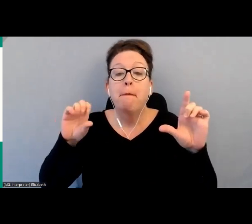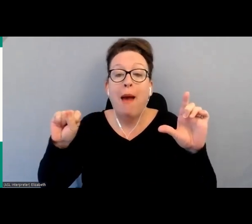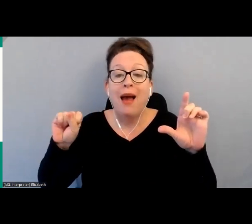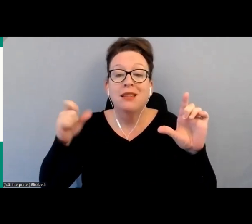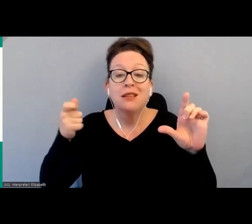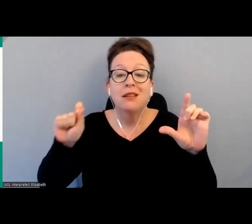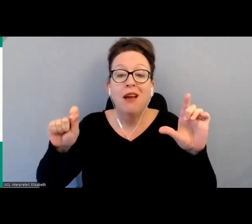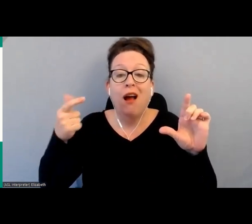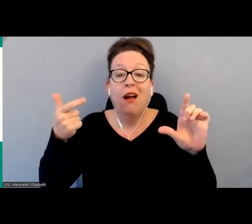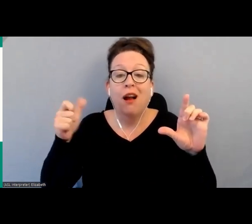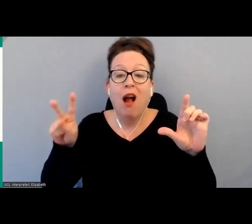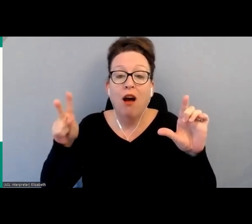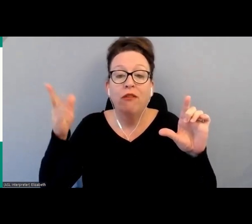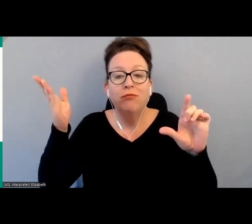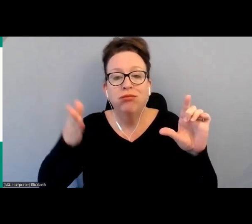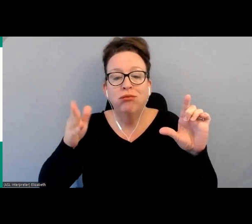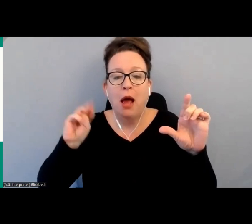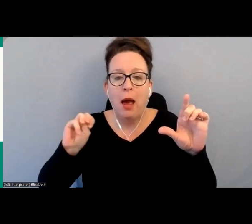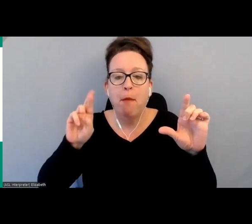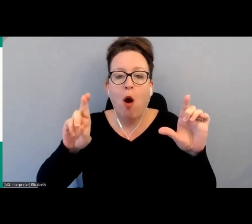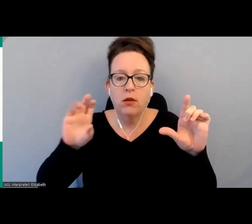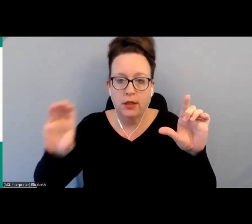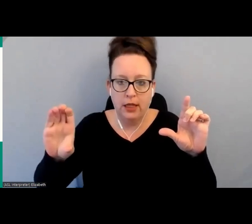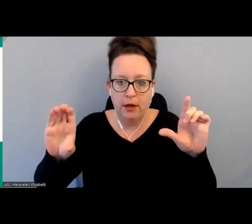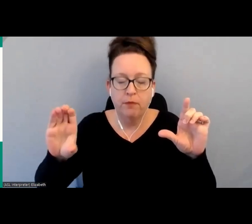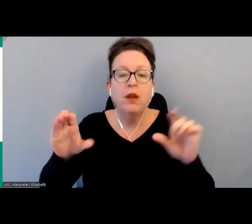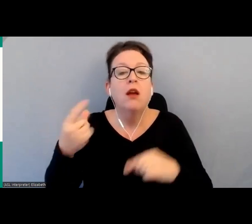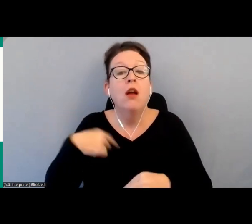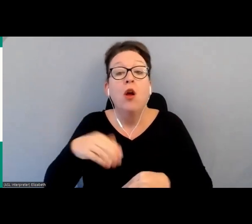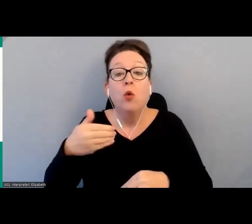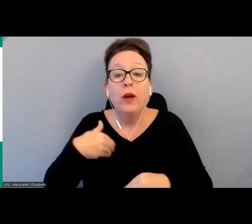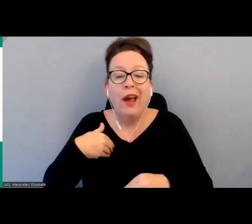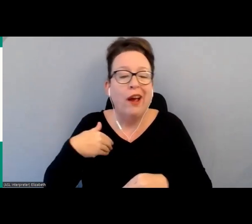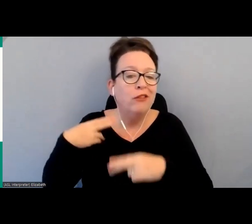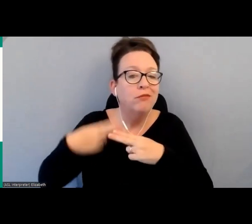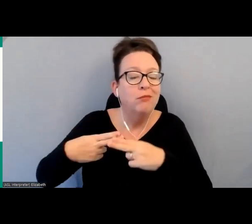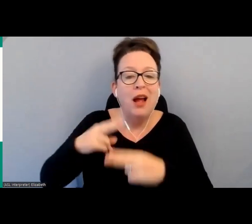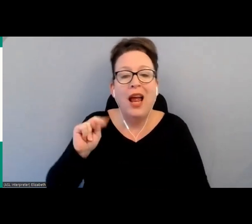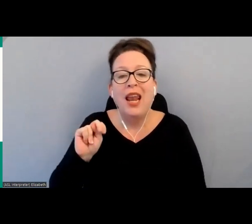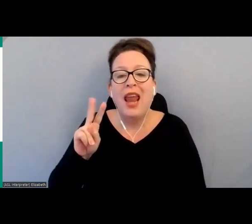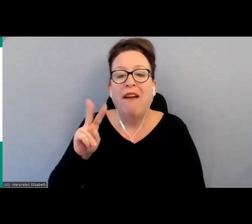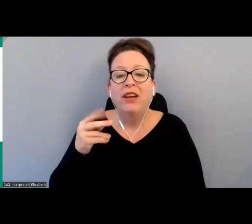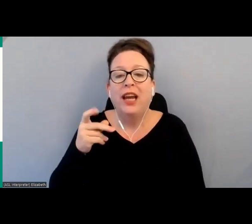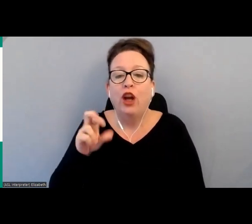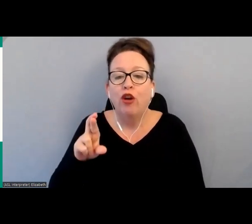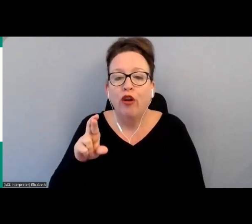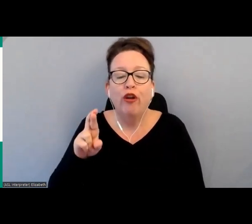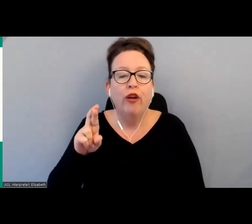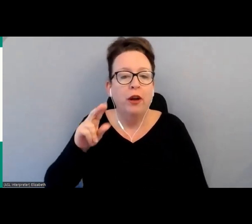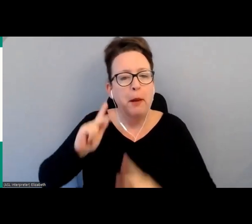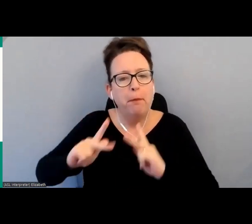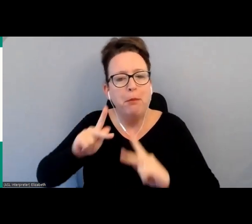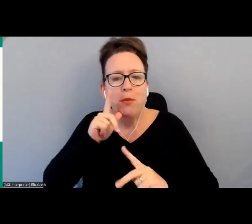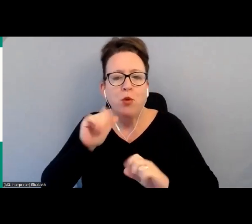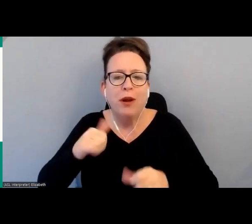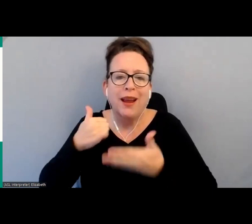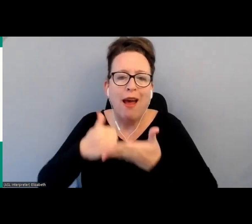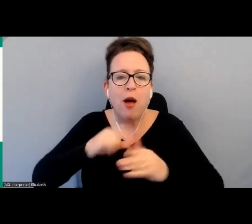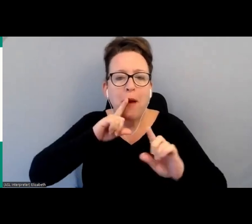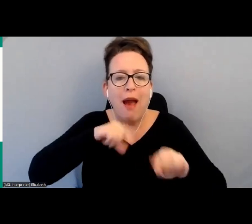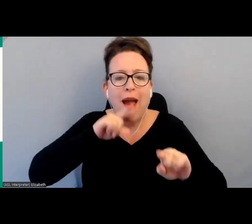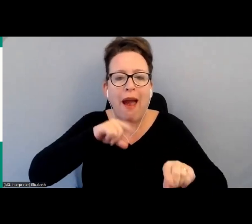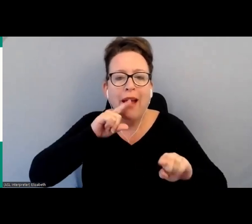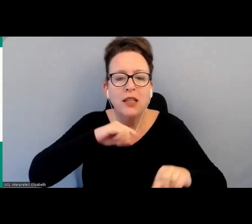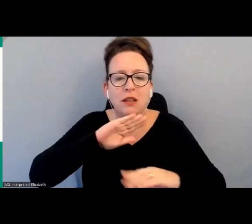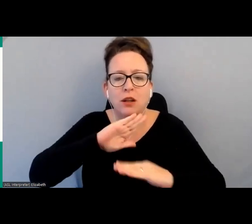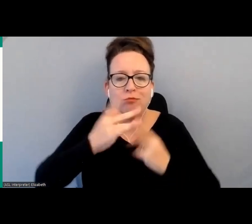mass.gov/MRC. And we have navigators that can answer questions from anybody